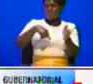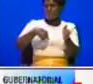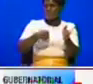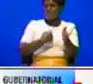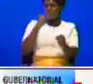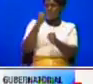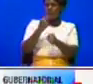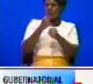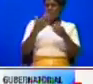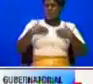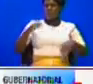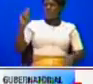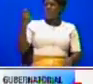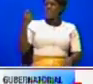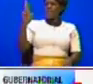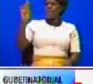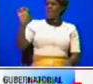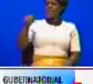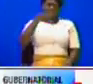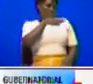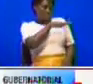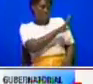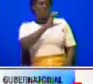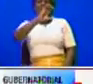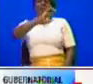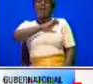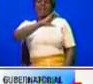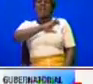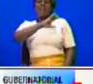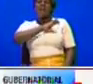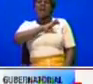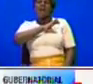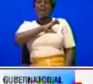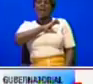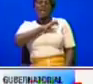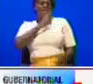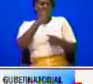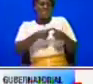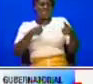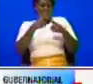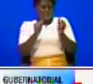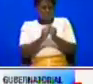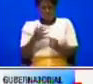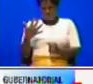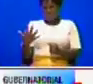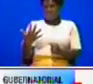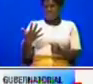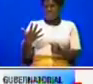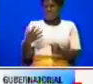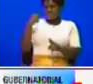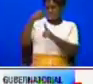of Kenya Re. He was in Canada at the time. Fighting that for was your freedom. 15 years. Fighting no, for your freedom. You're